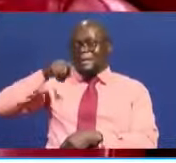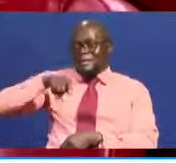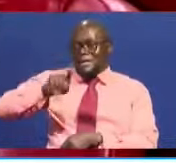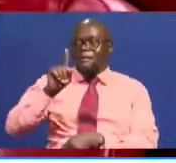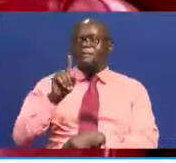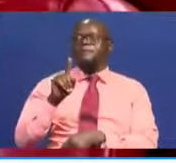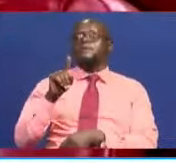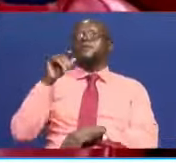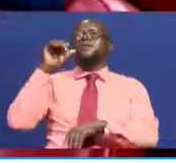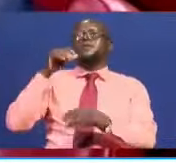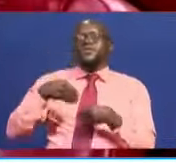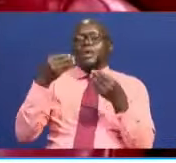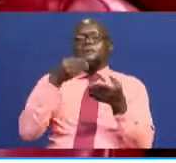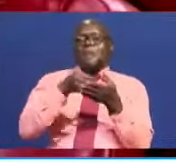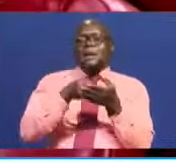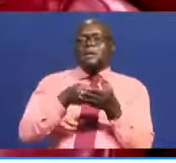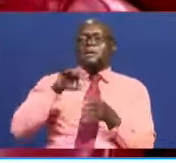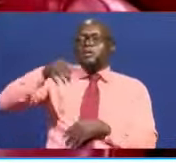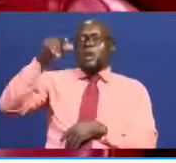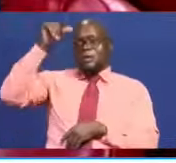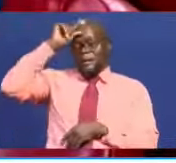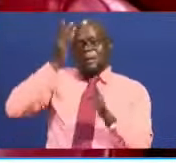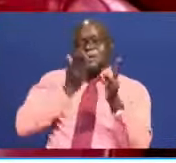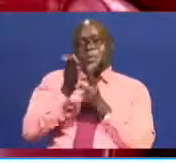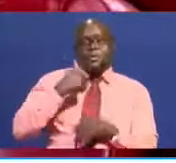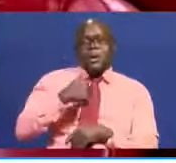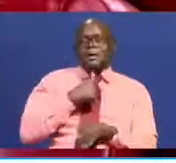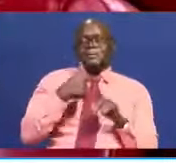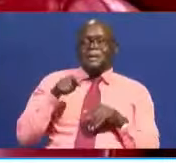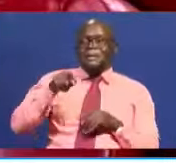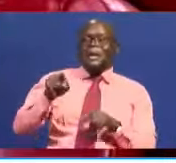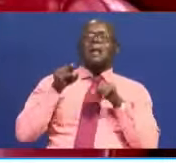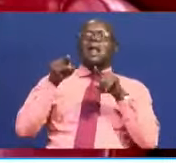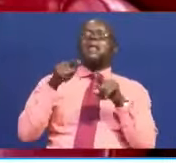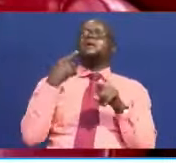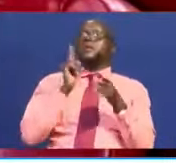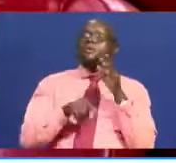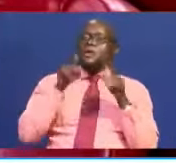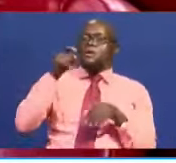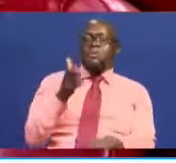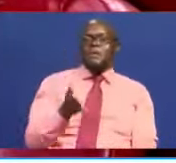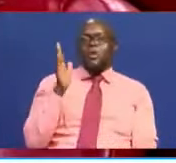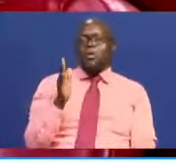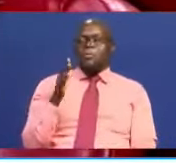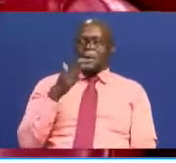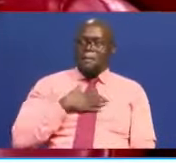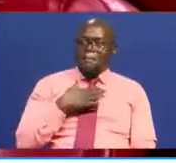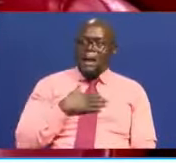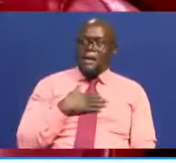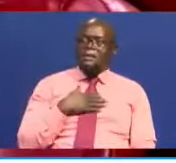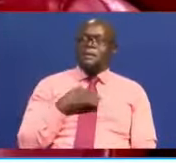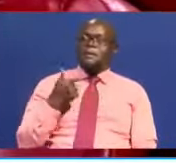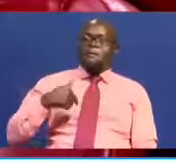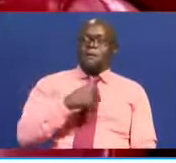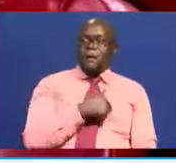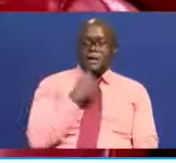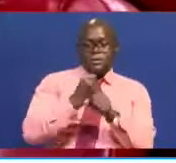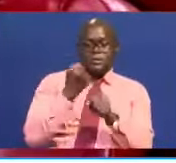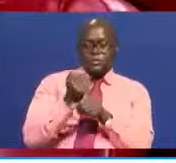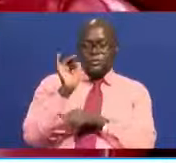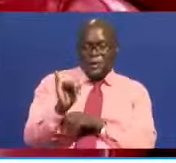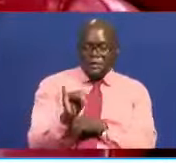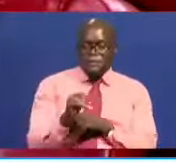na wewe uweze kupatia county government pesa ipitie hapa, ndio anastumu wewe kusema uende nyumbani. Yangu ndio tufike hapo kwa